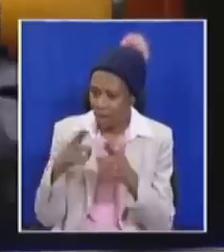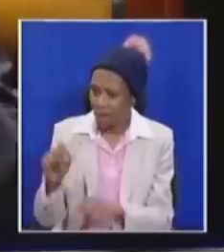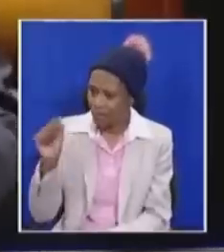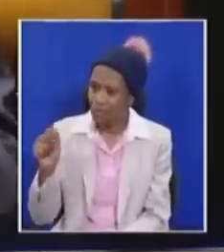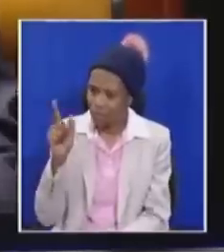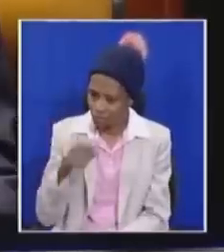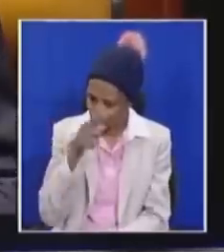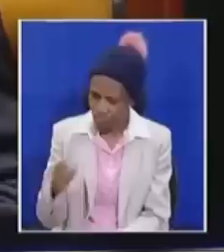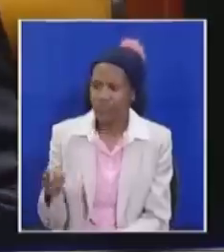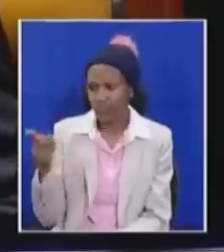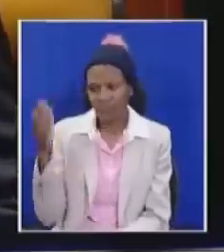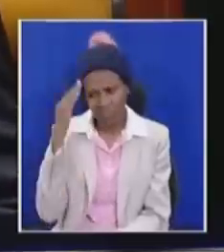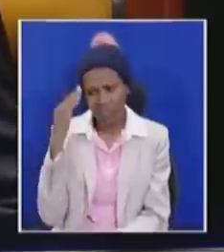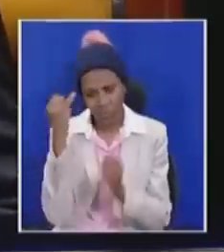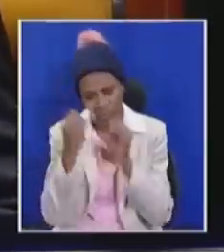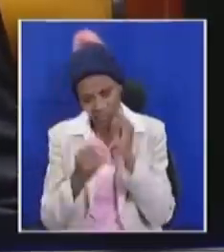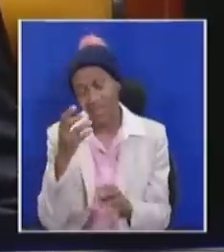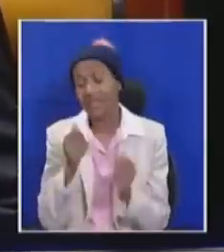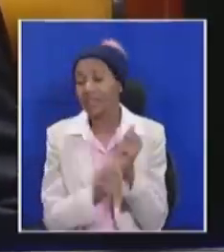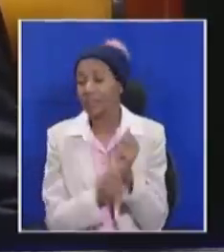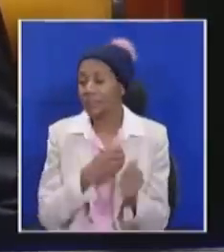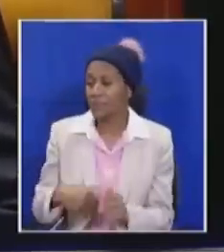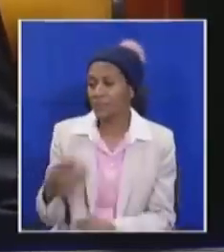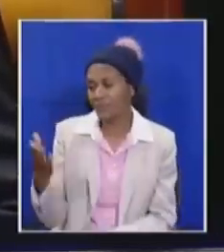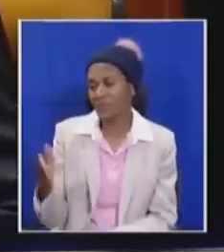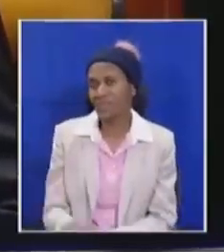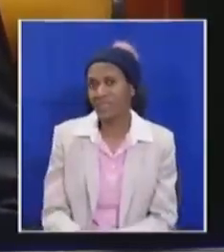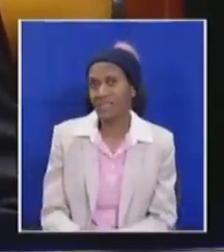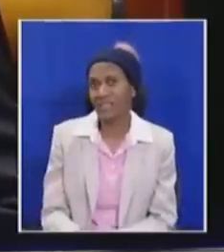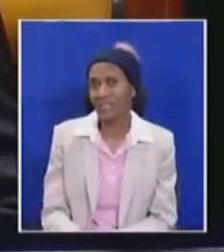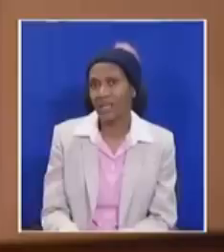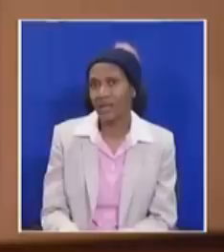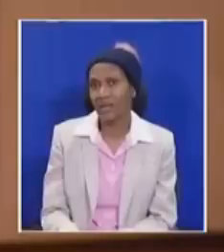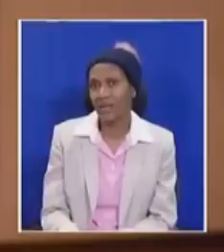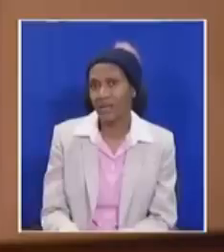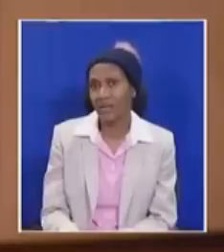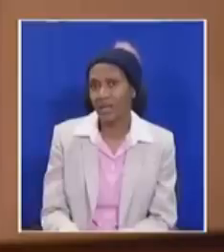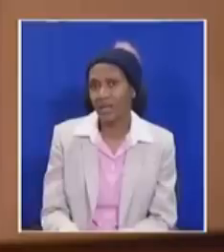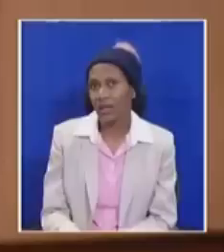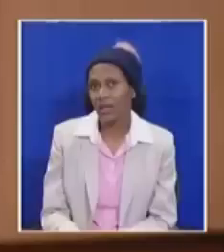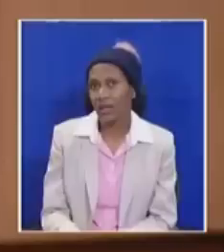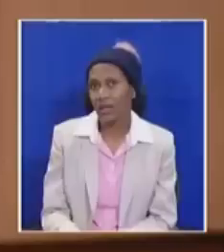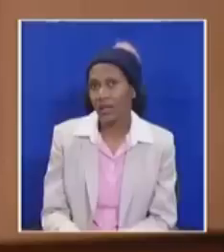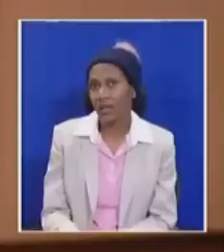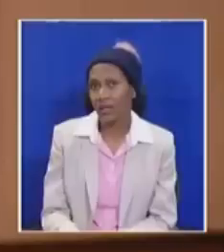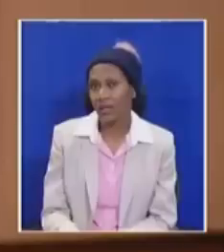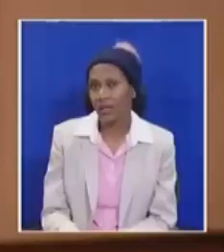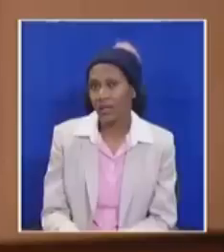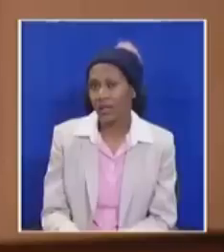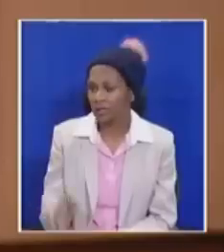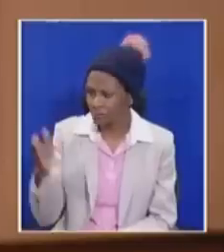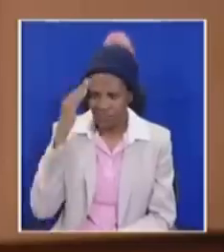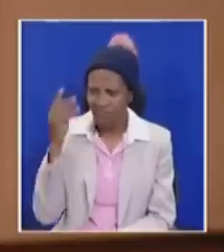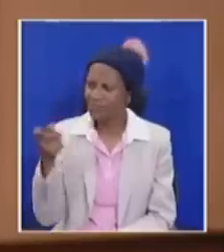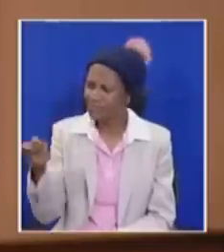made about the Deputy President. Which remarks, eh? You know Which one? exactly what you said,